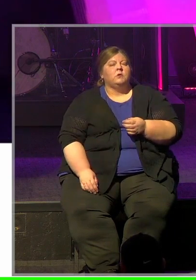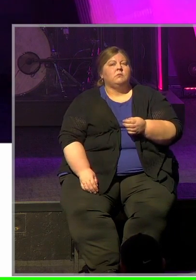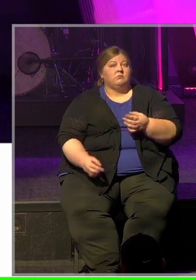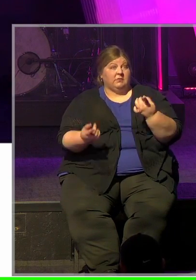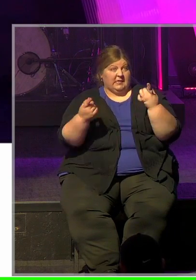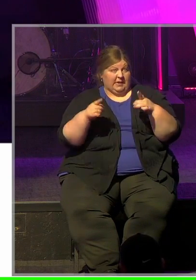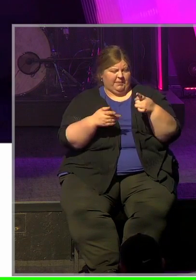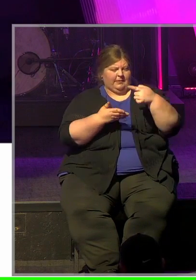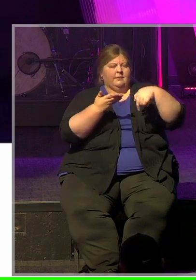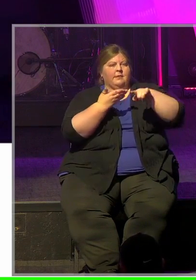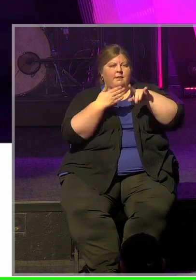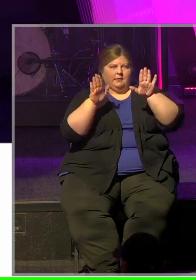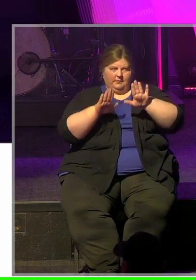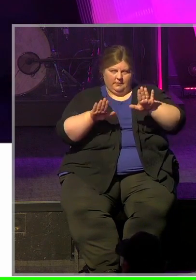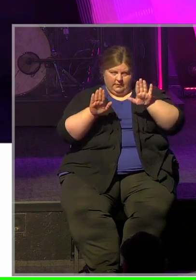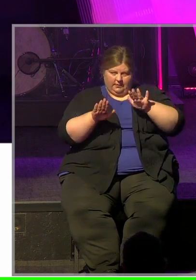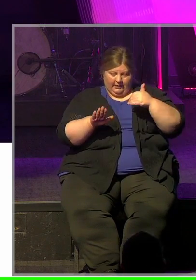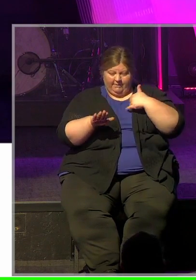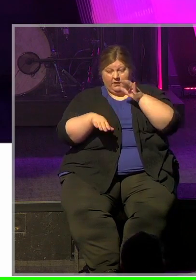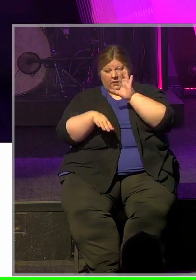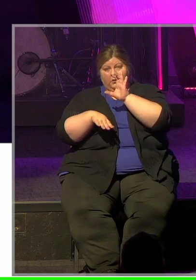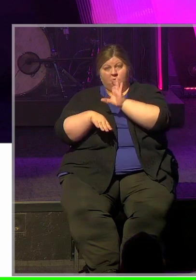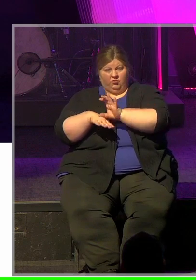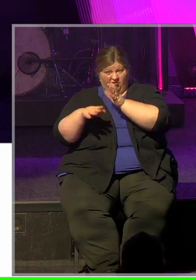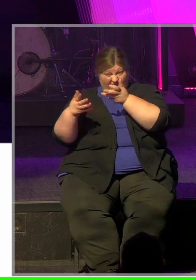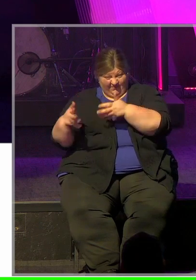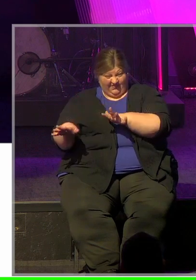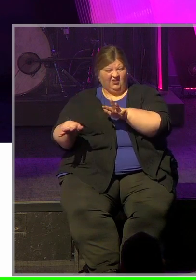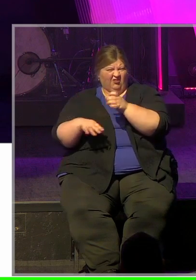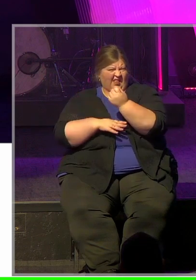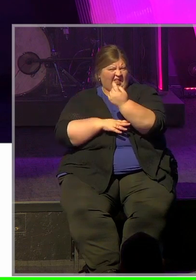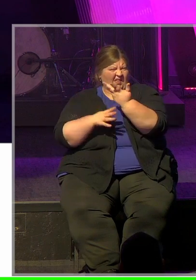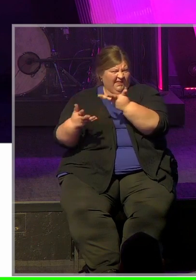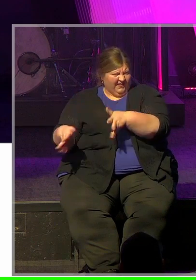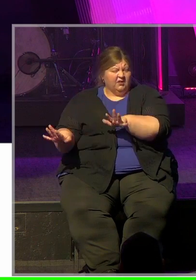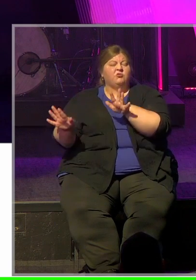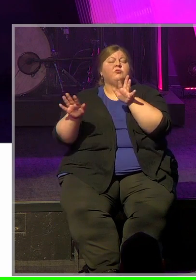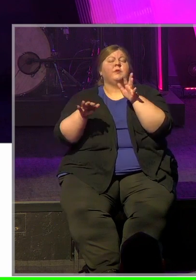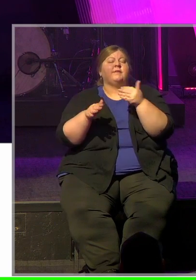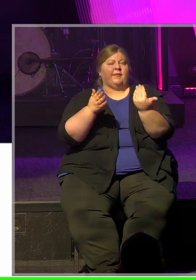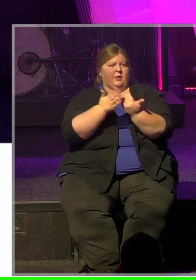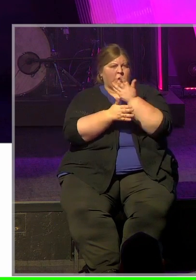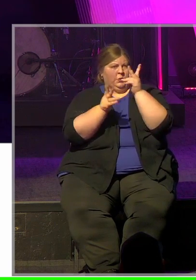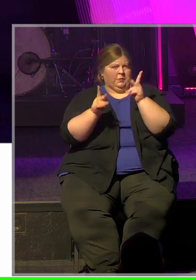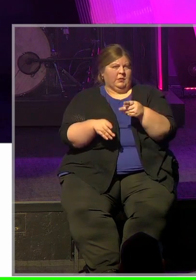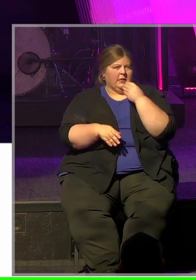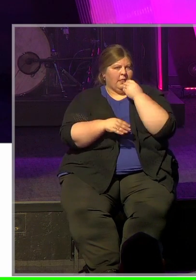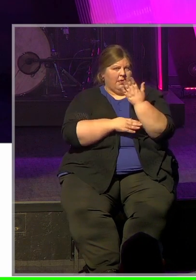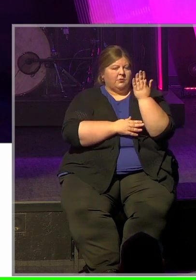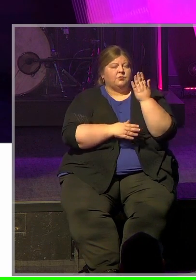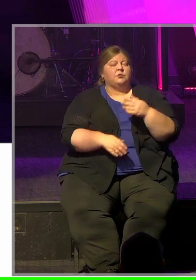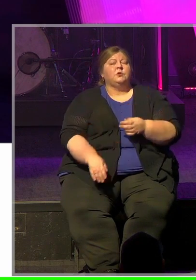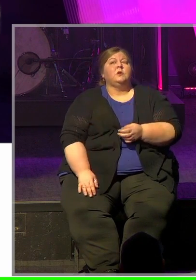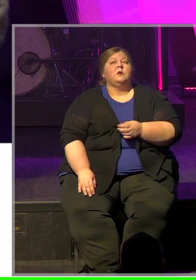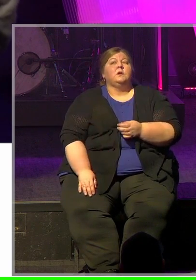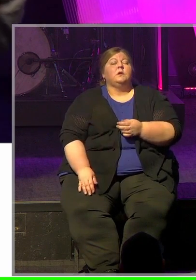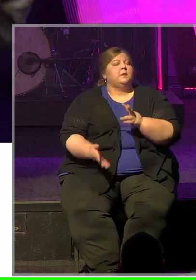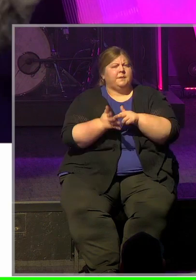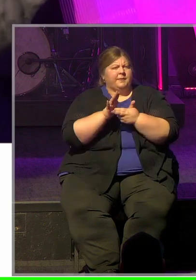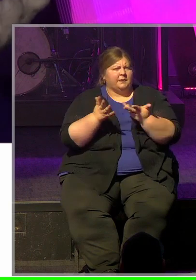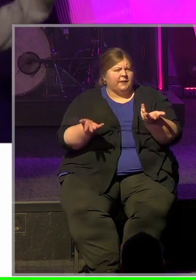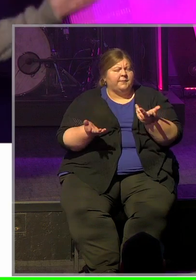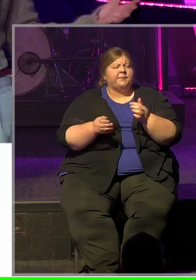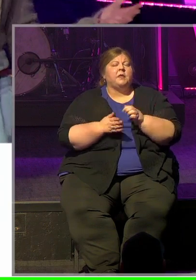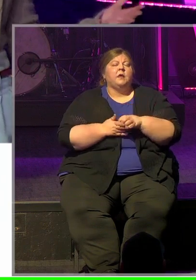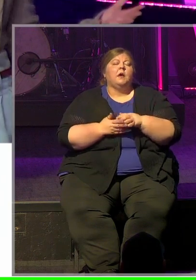on next Sunday after second service. We have a newcomers lunch, and what that is we just basically